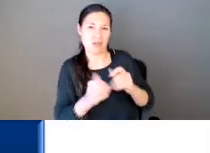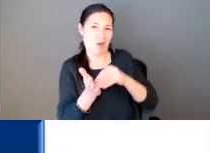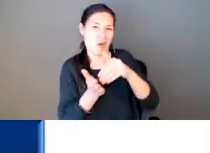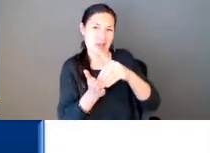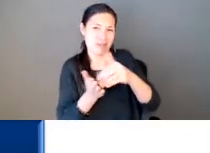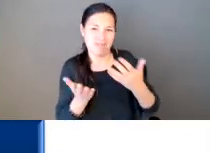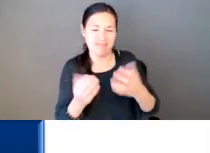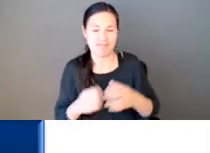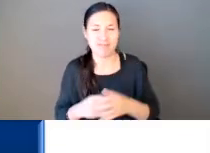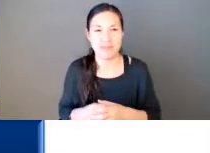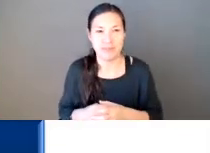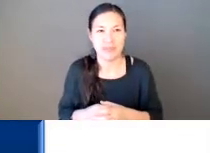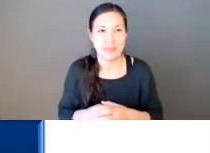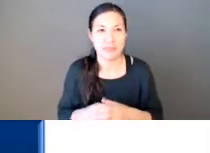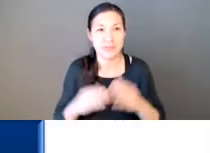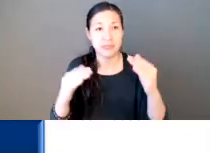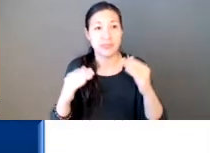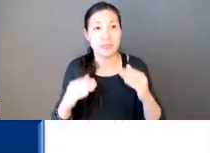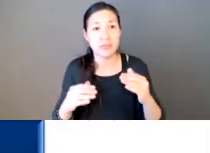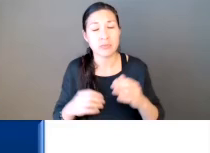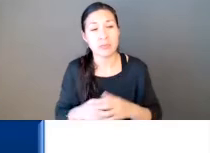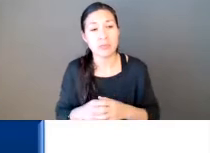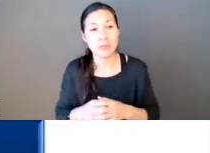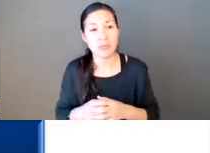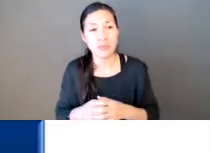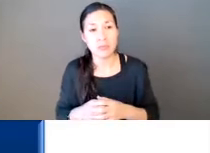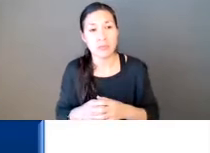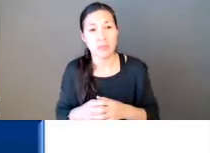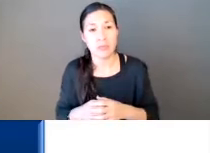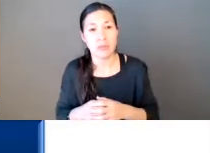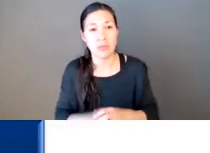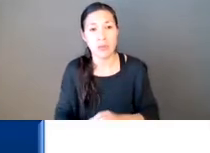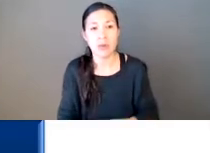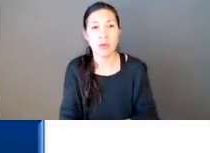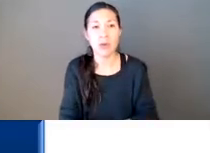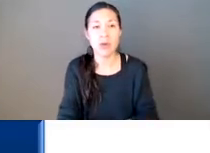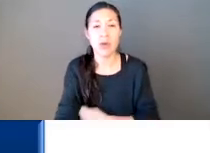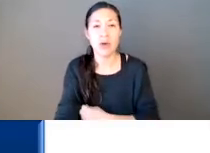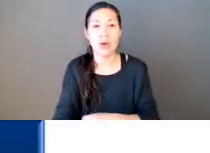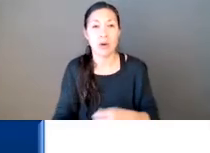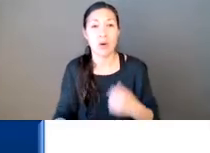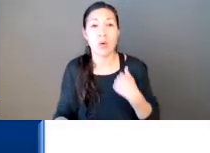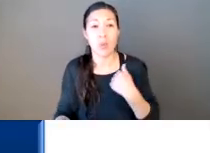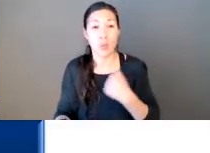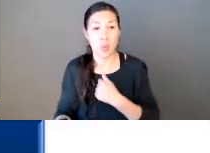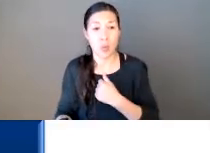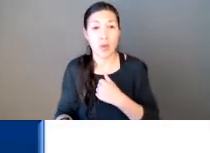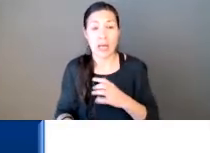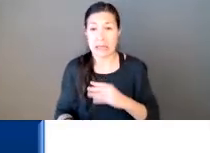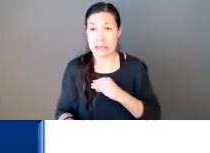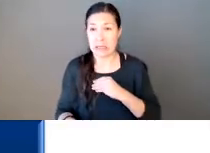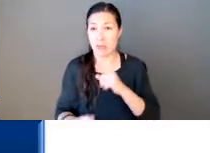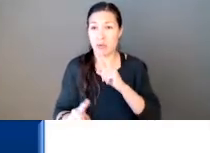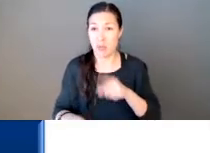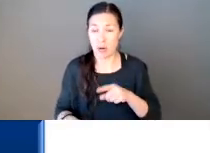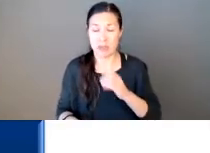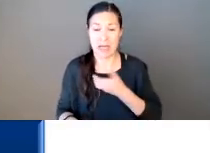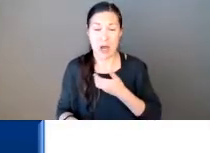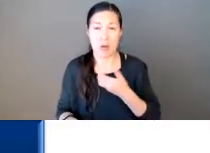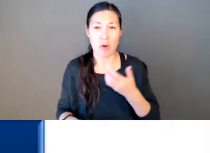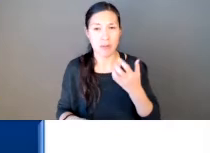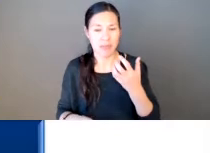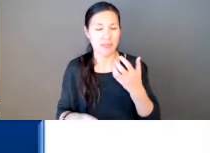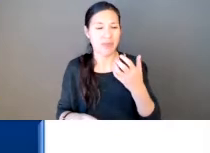We don't deal with all abuse, despite what the community sometimes thinks. We do take reports at our hotline for anybody